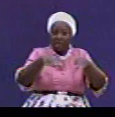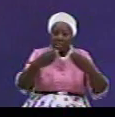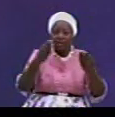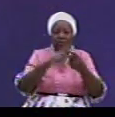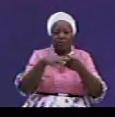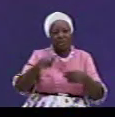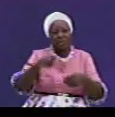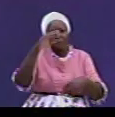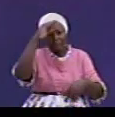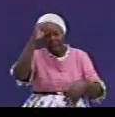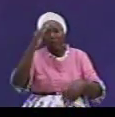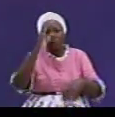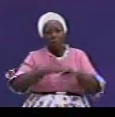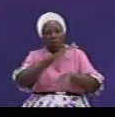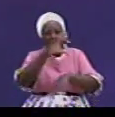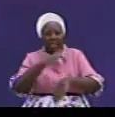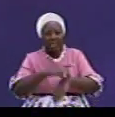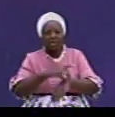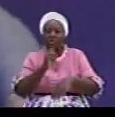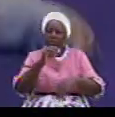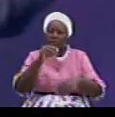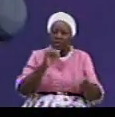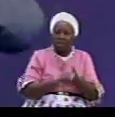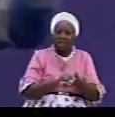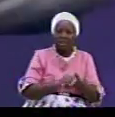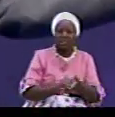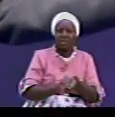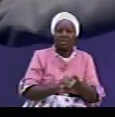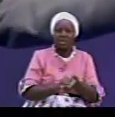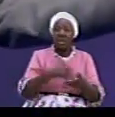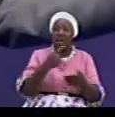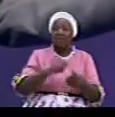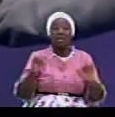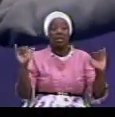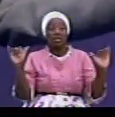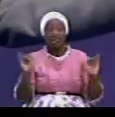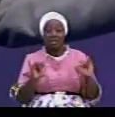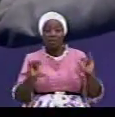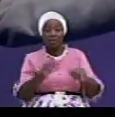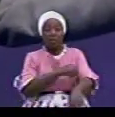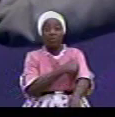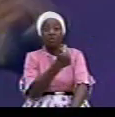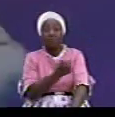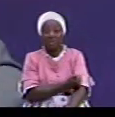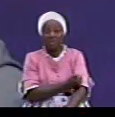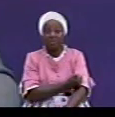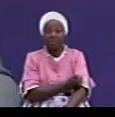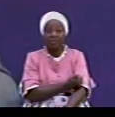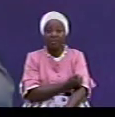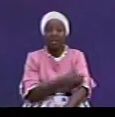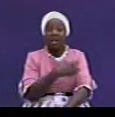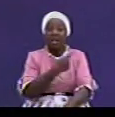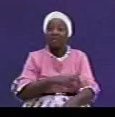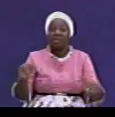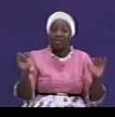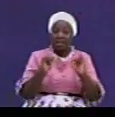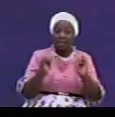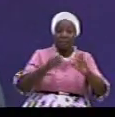on earth, so that the same authority and the same